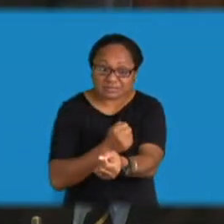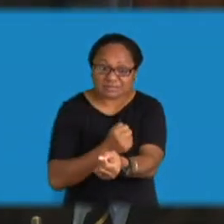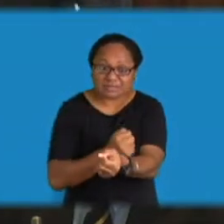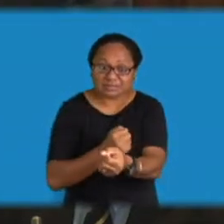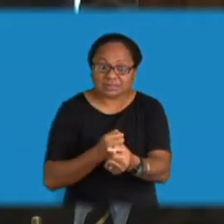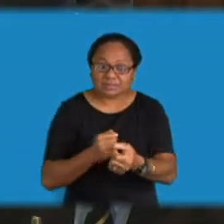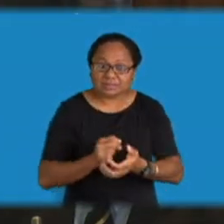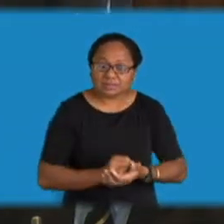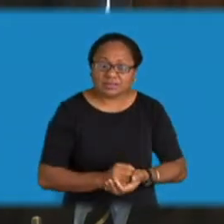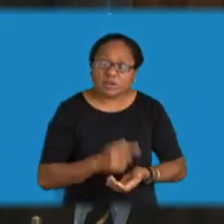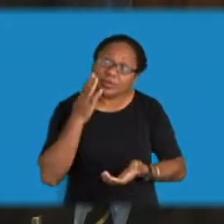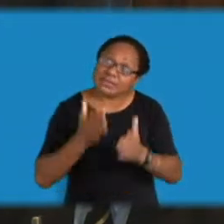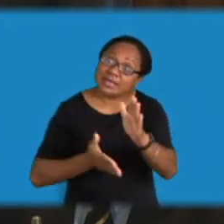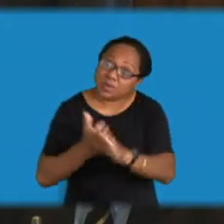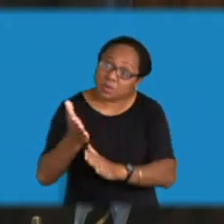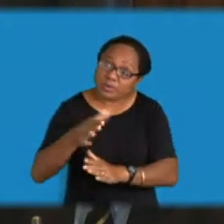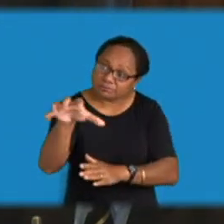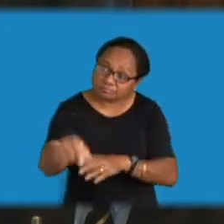destroyed,